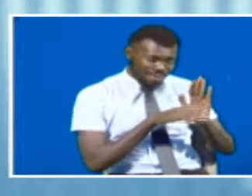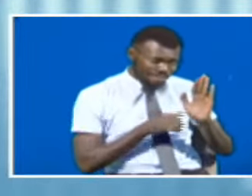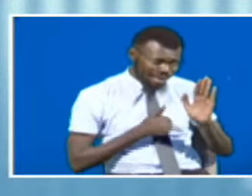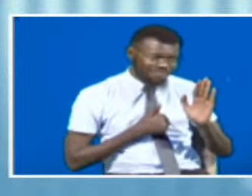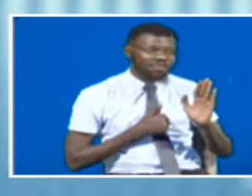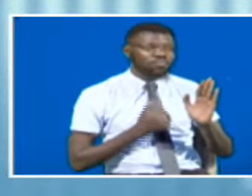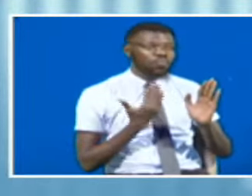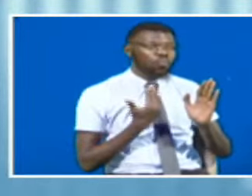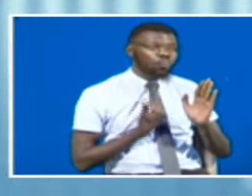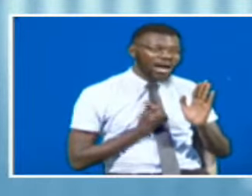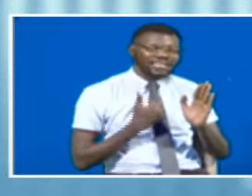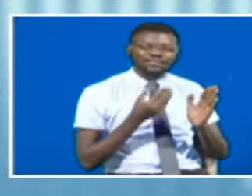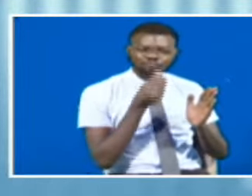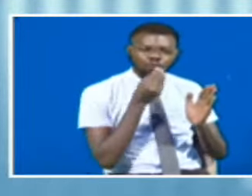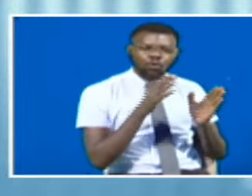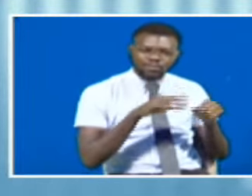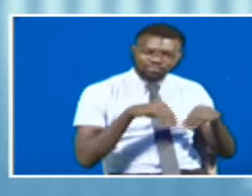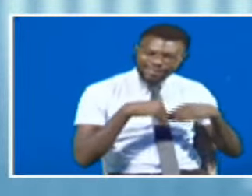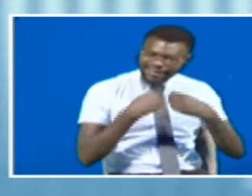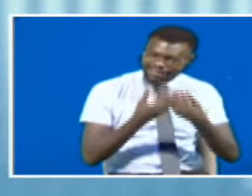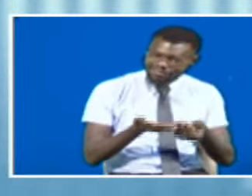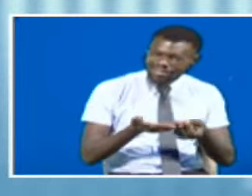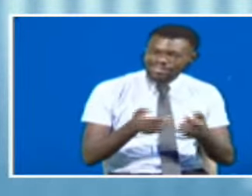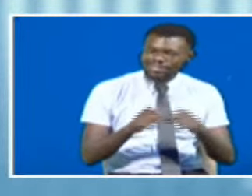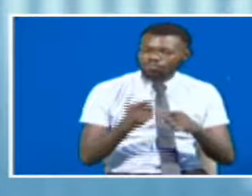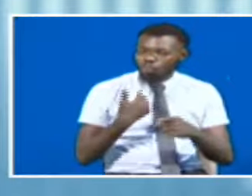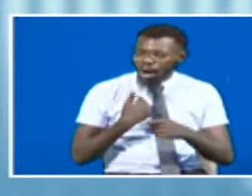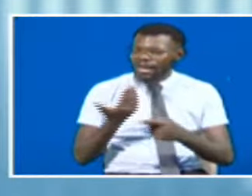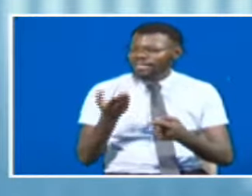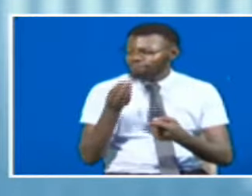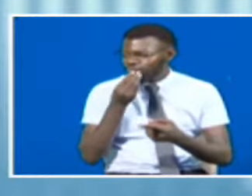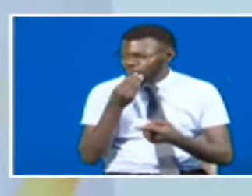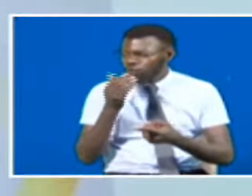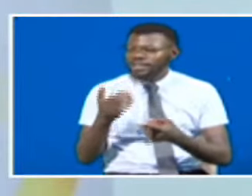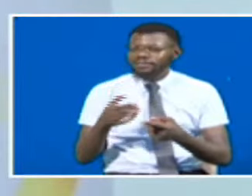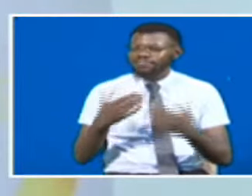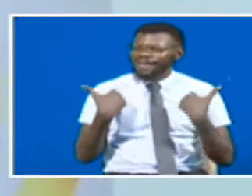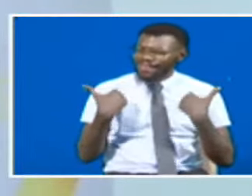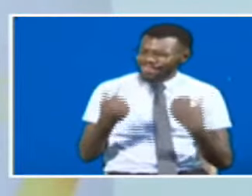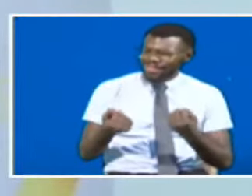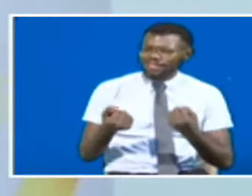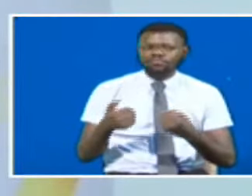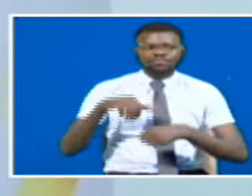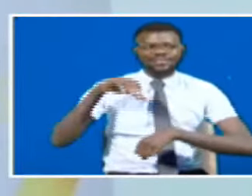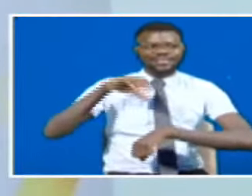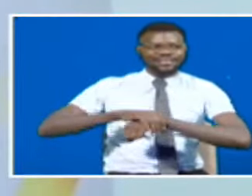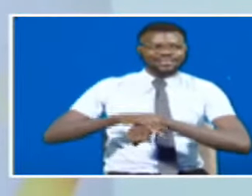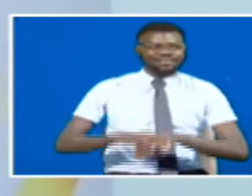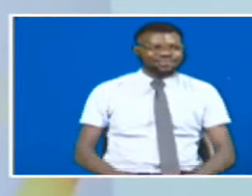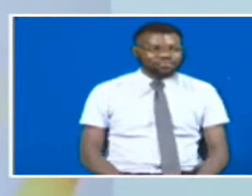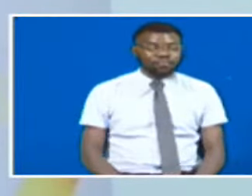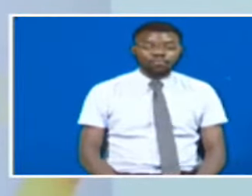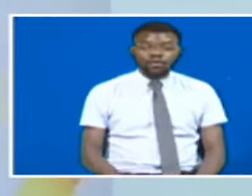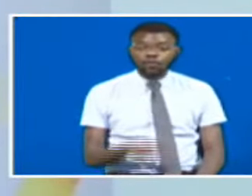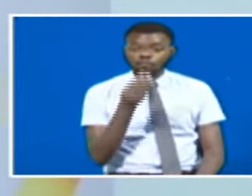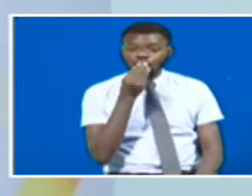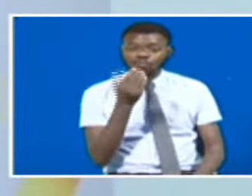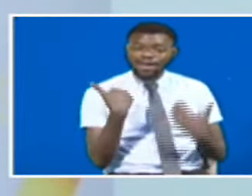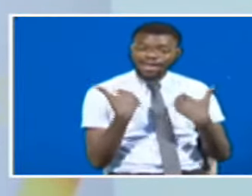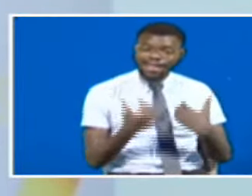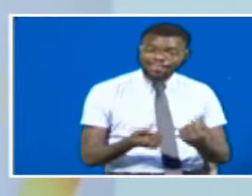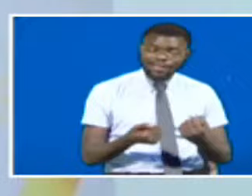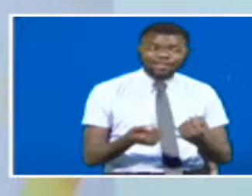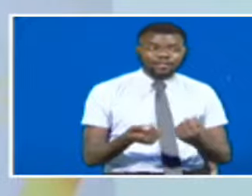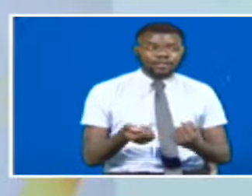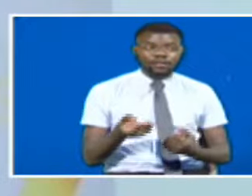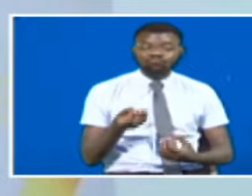availability, accessibility, and consumption of nutritious food. On the consumption of healthy diets, especially for